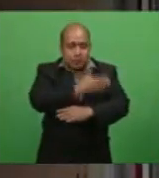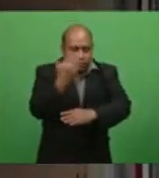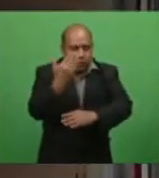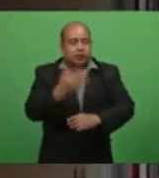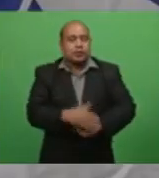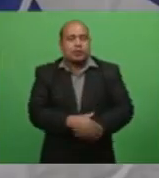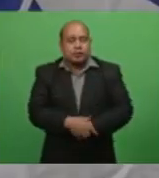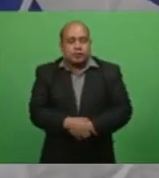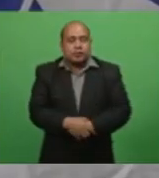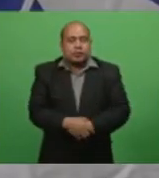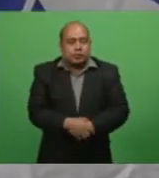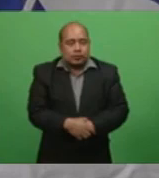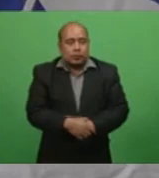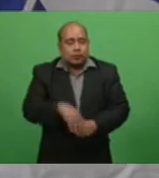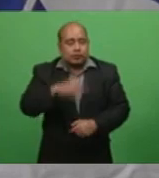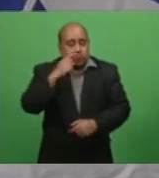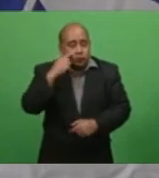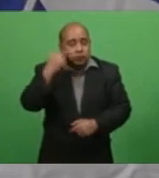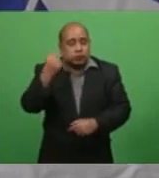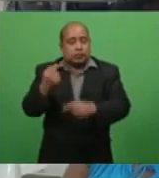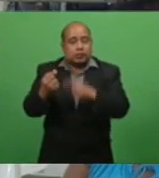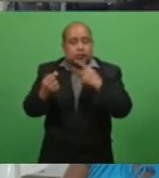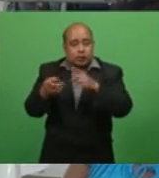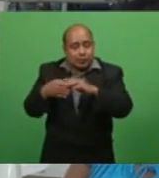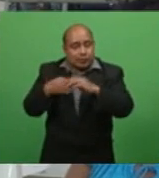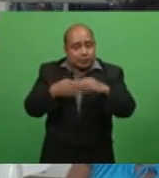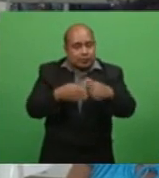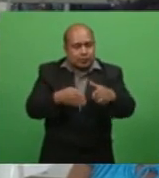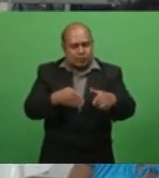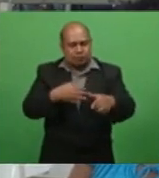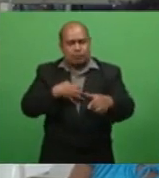And RABUKA says SODELPA leader needs more authority.